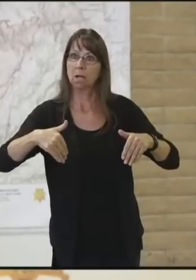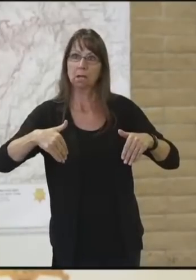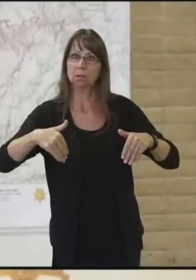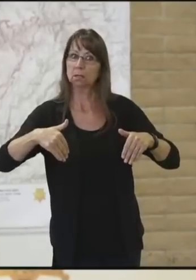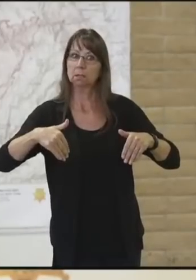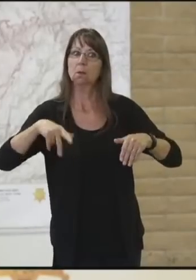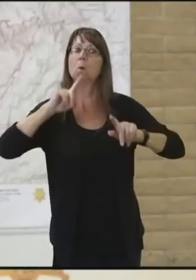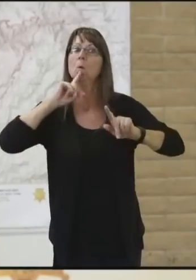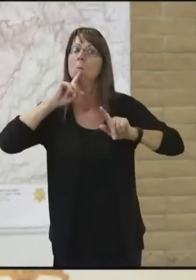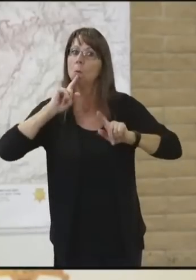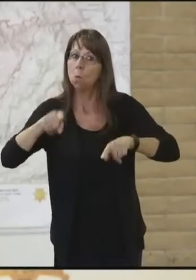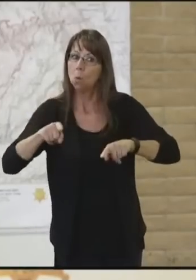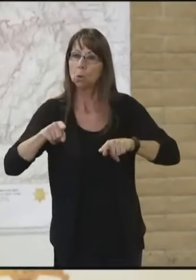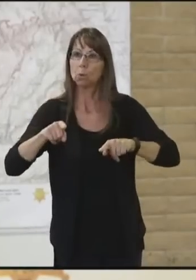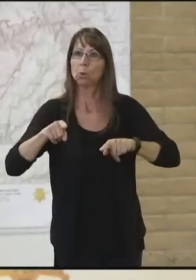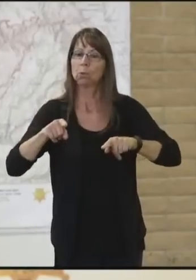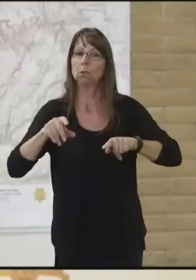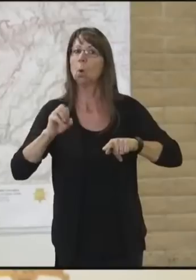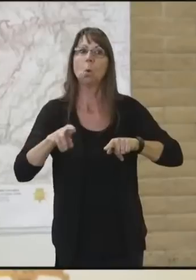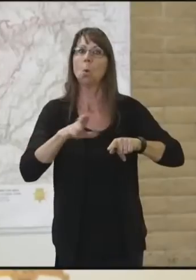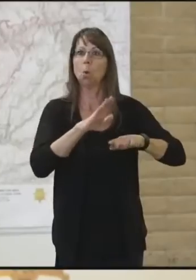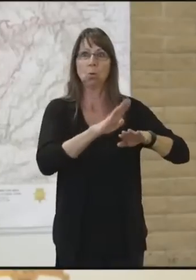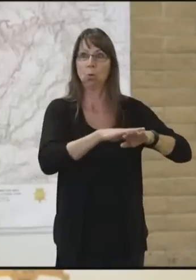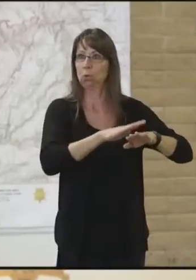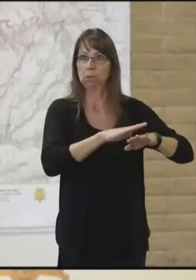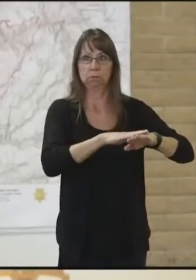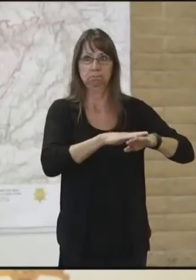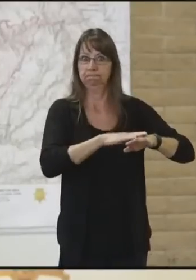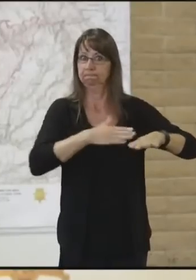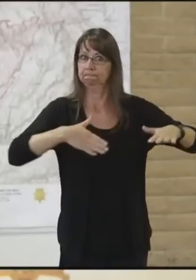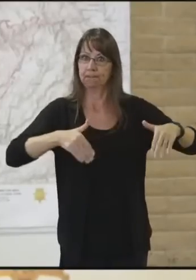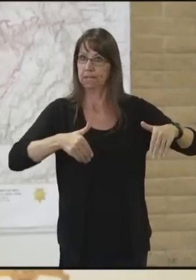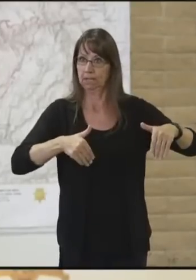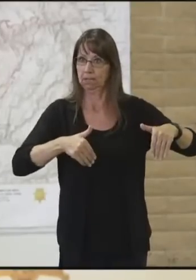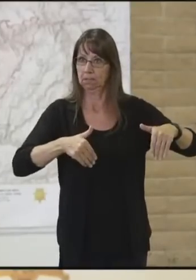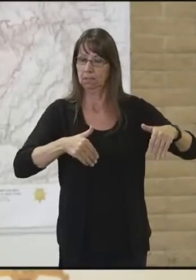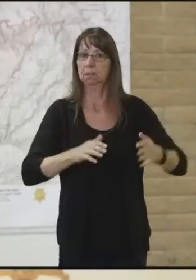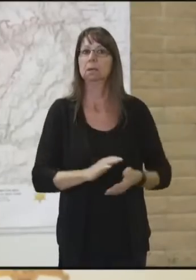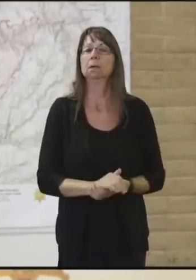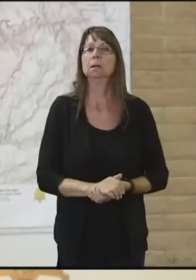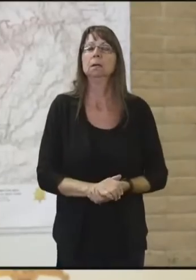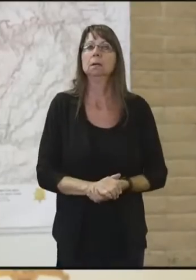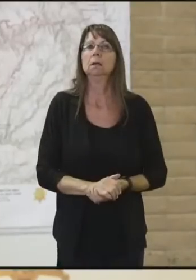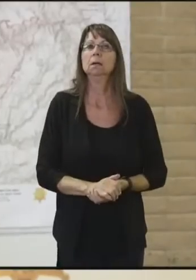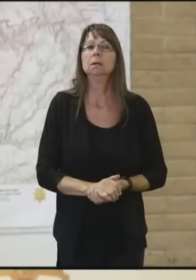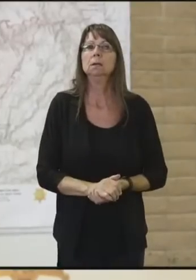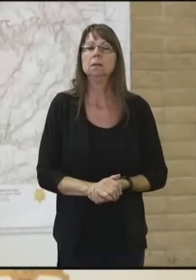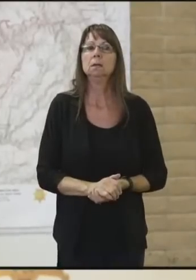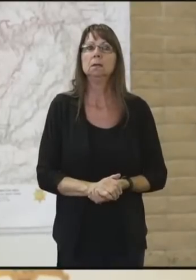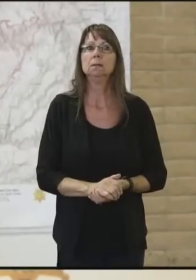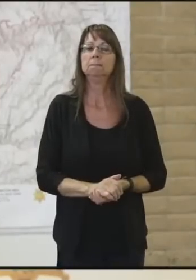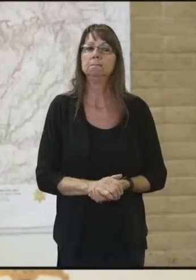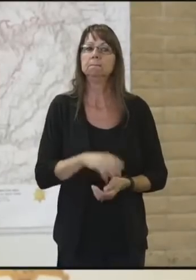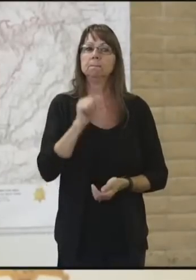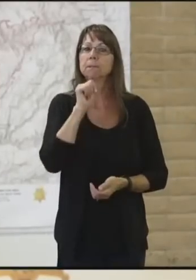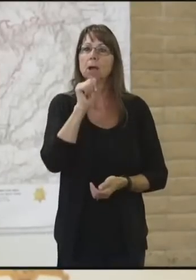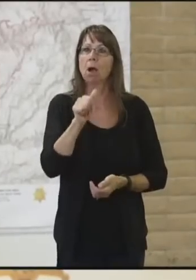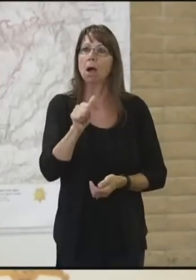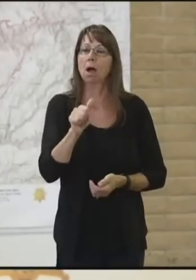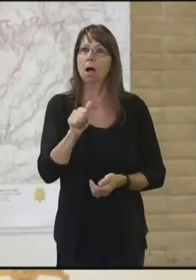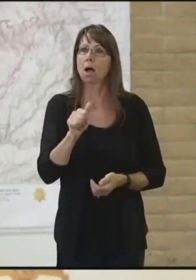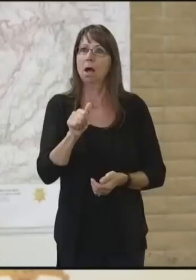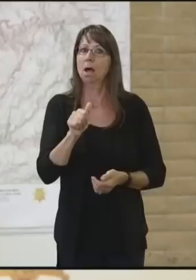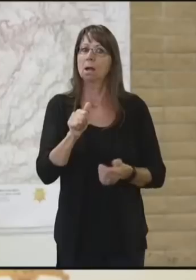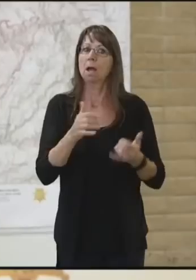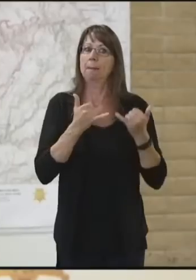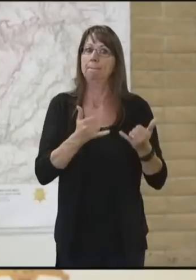issue evacuation warnings or have found that there is an immediate threat to any